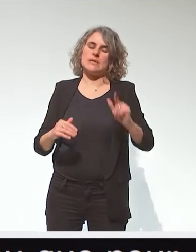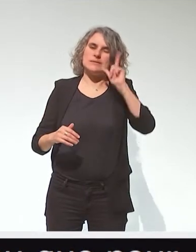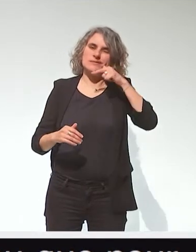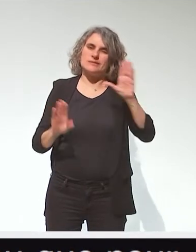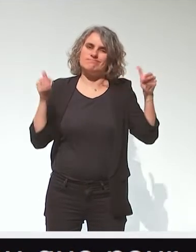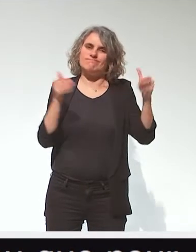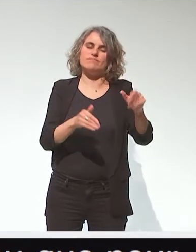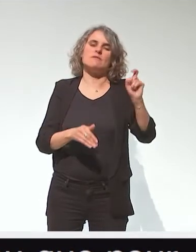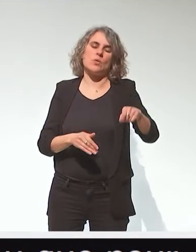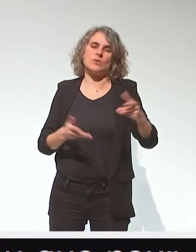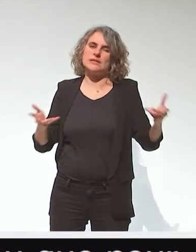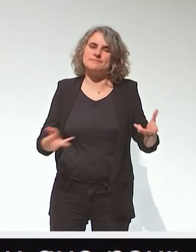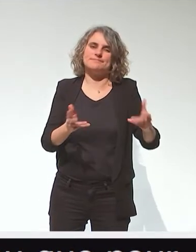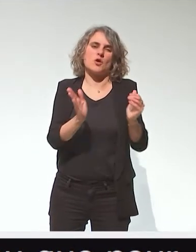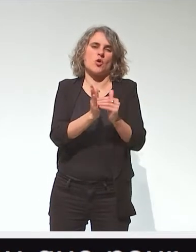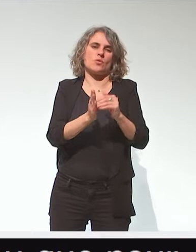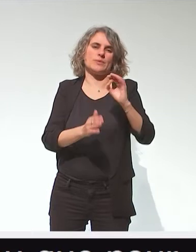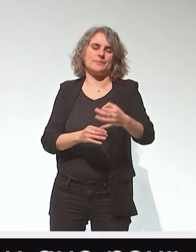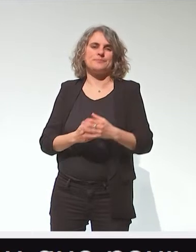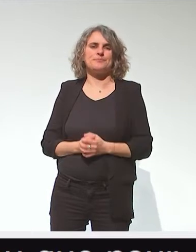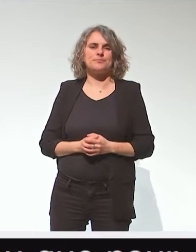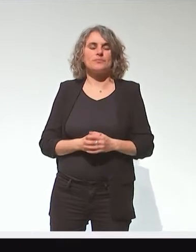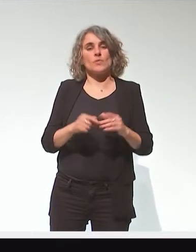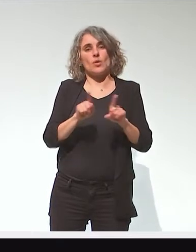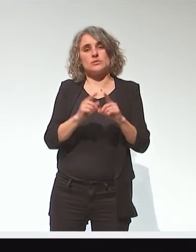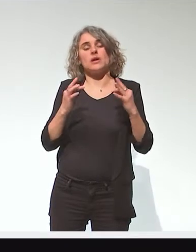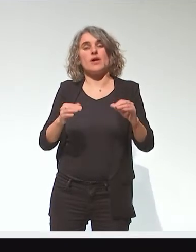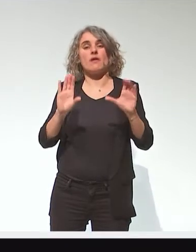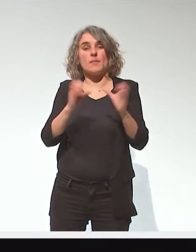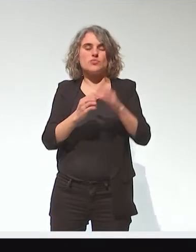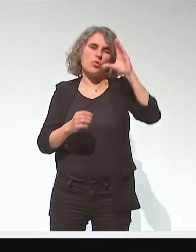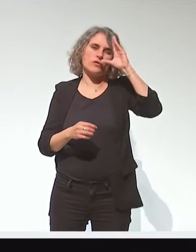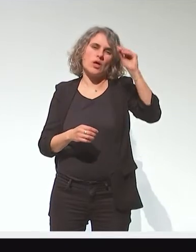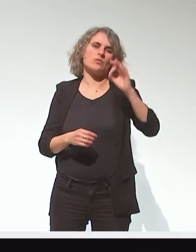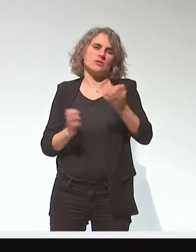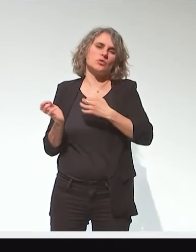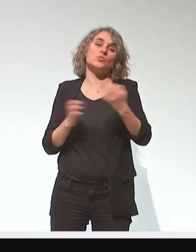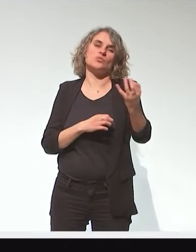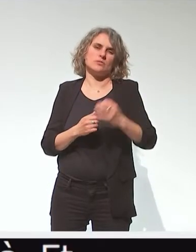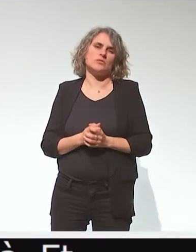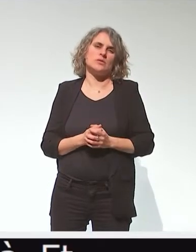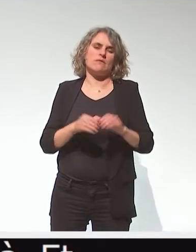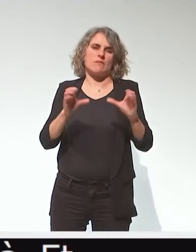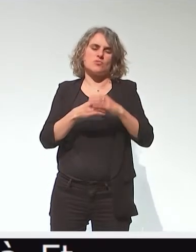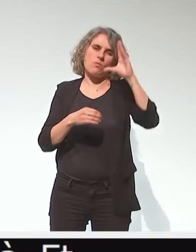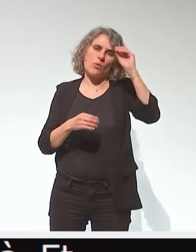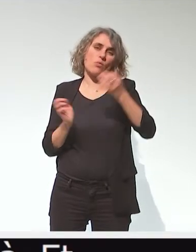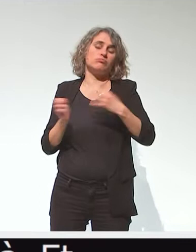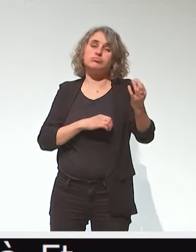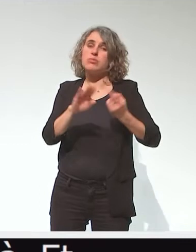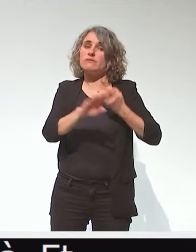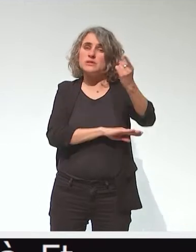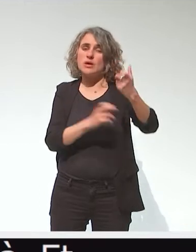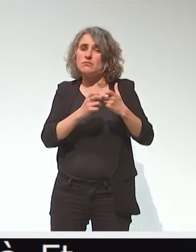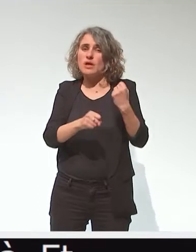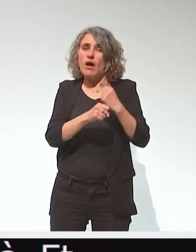so they have to make extra strides when you're disabled in terms of school performance, and also continuous